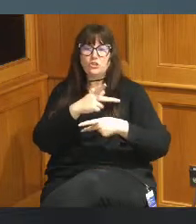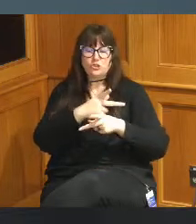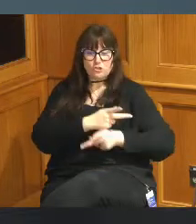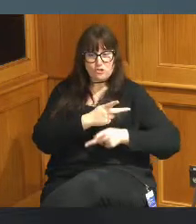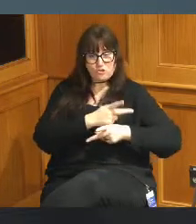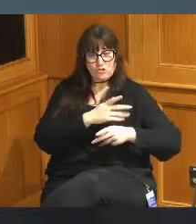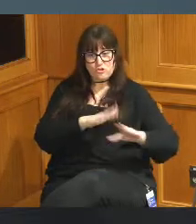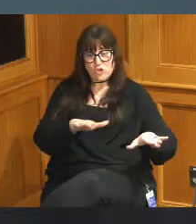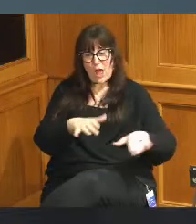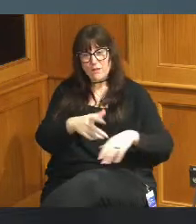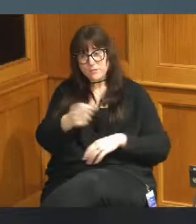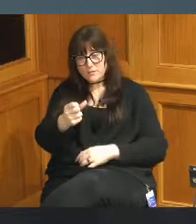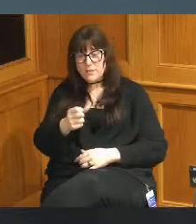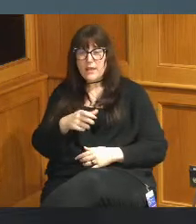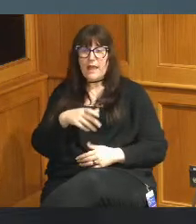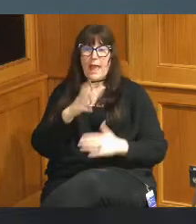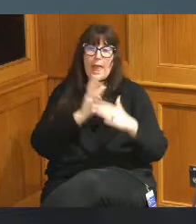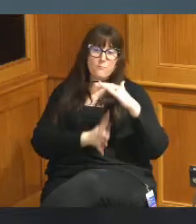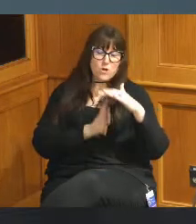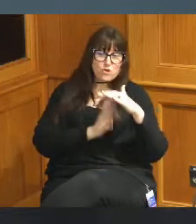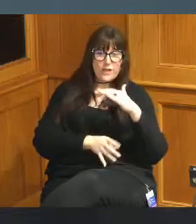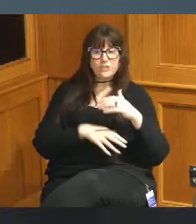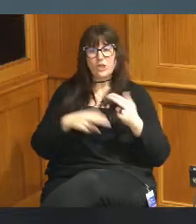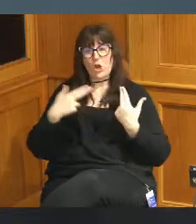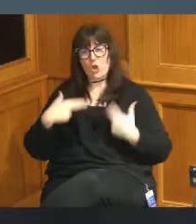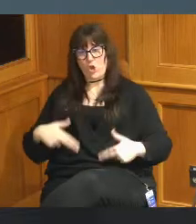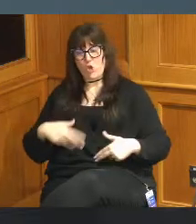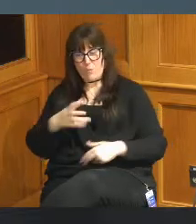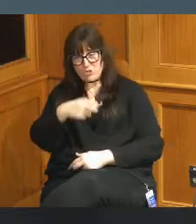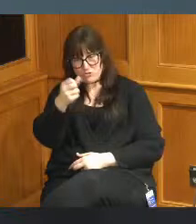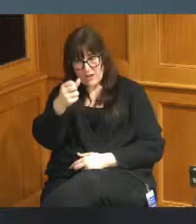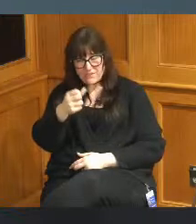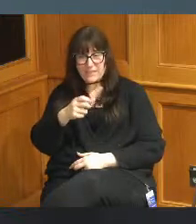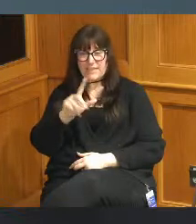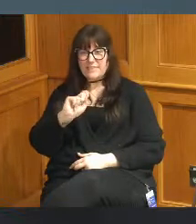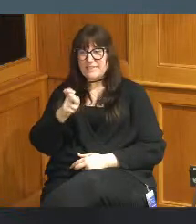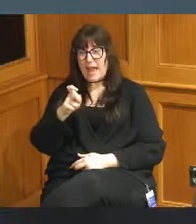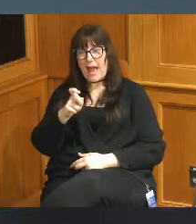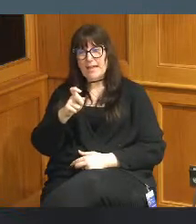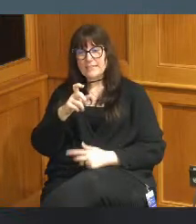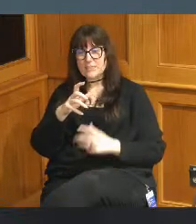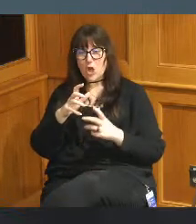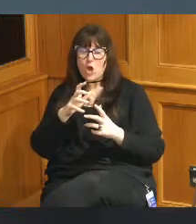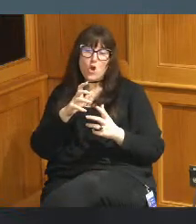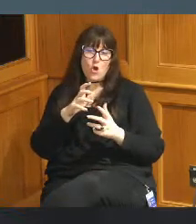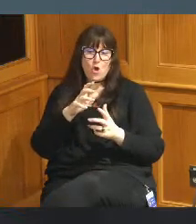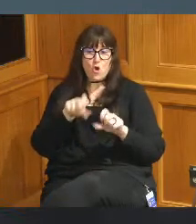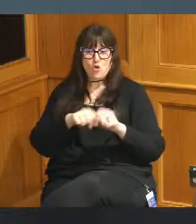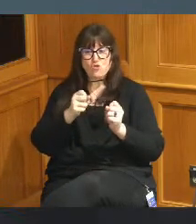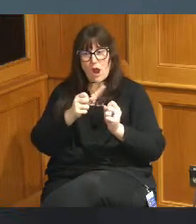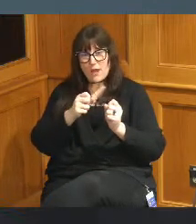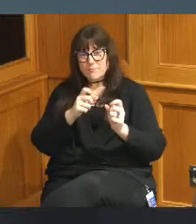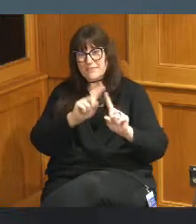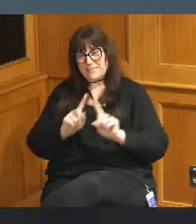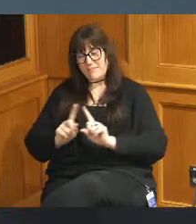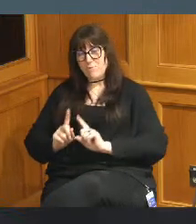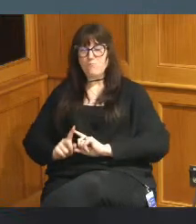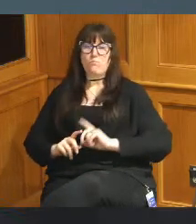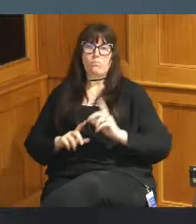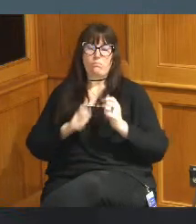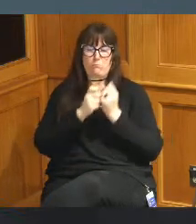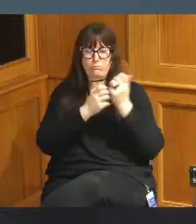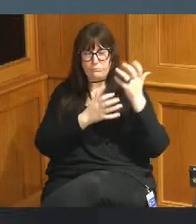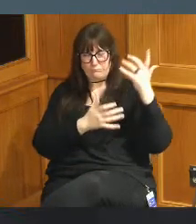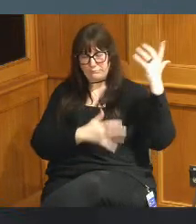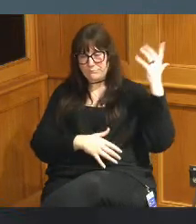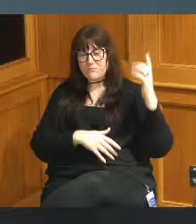security threats, immigration, human trafficking, and tax crimes. And whereas he has always believed in maintaining